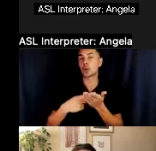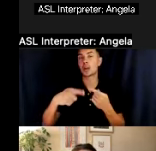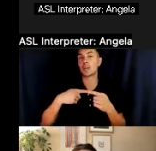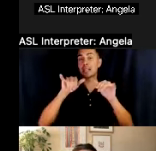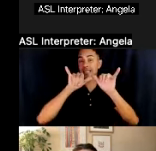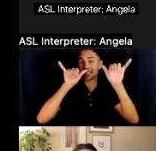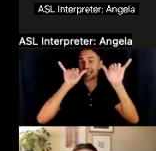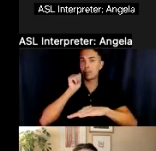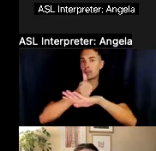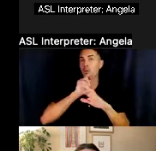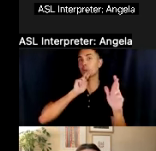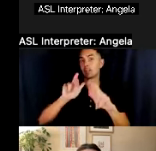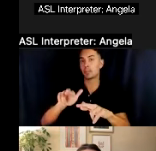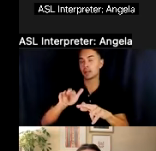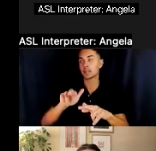response.